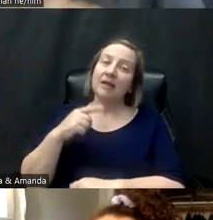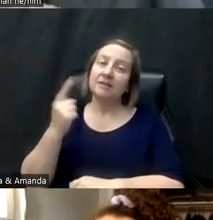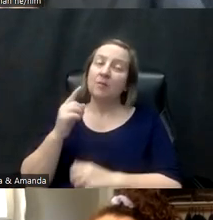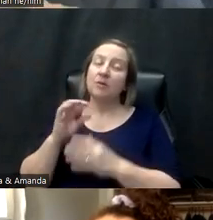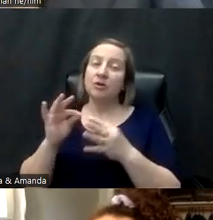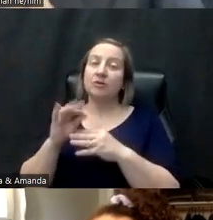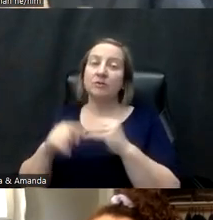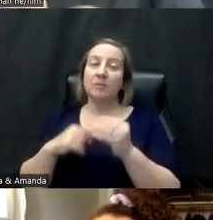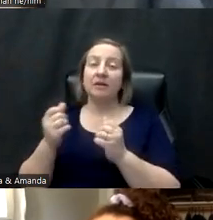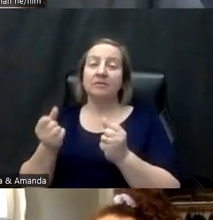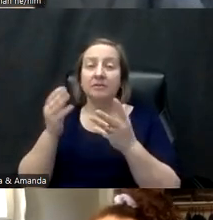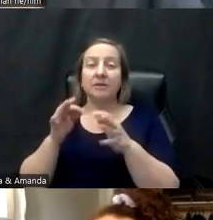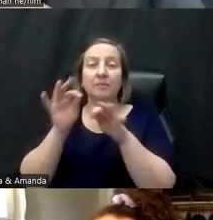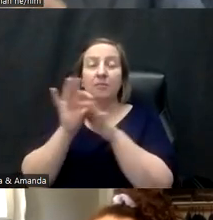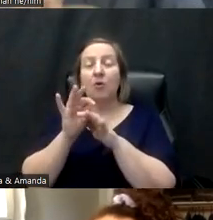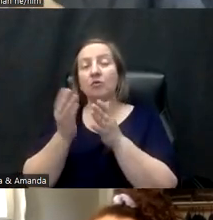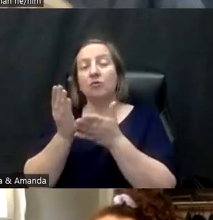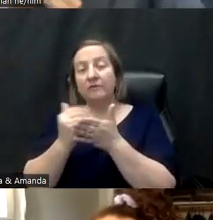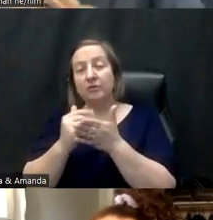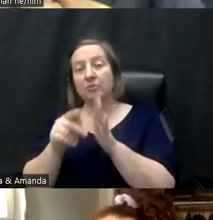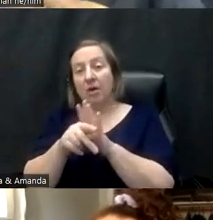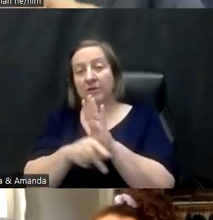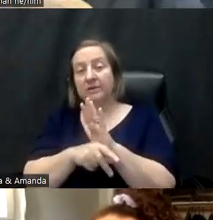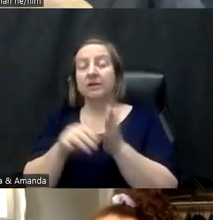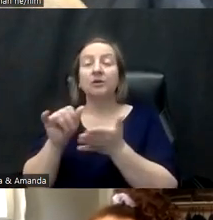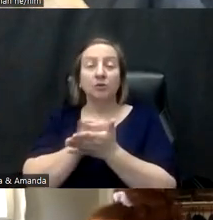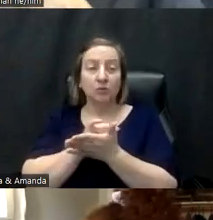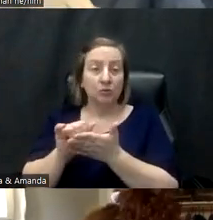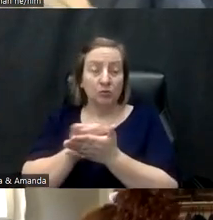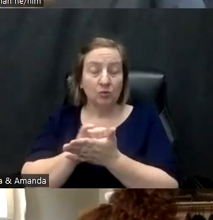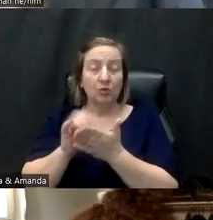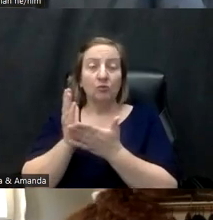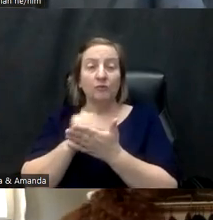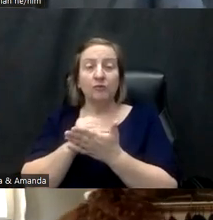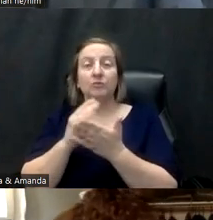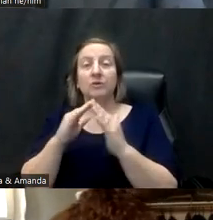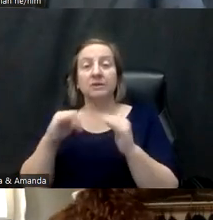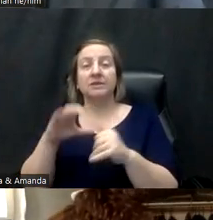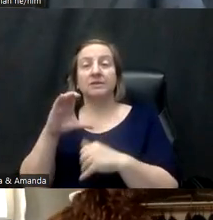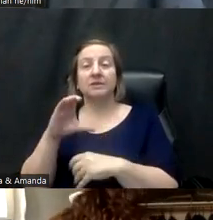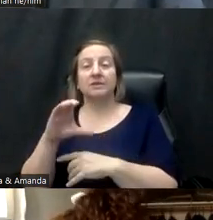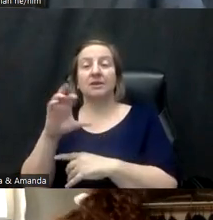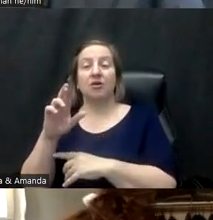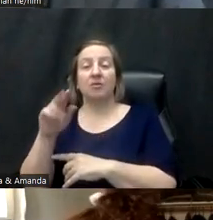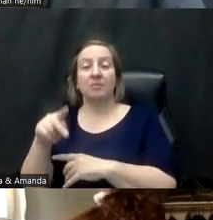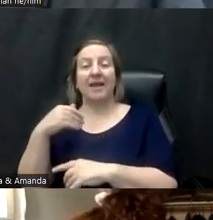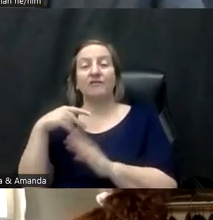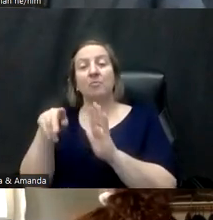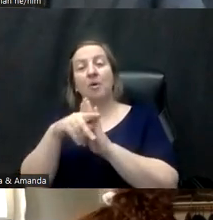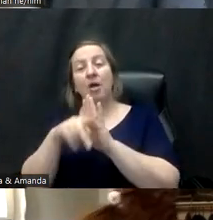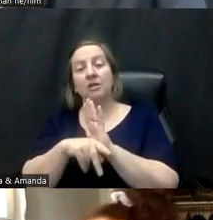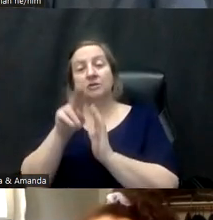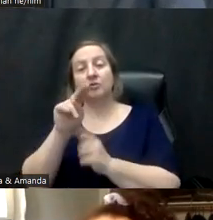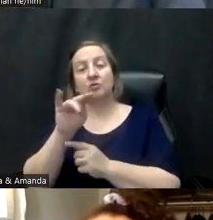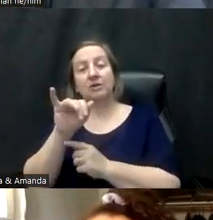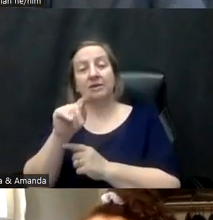about how important the review of policies are. New York's review system, the CCRB, has a policy unit. So it's not just, you know,